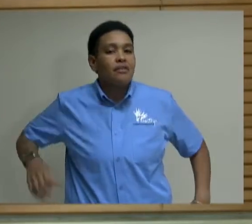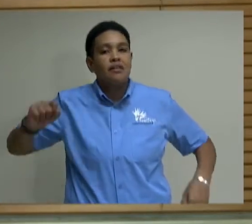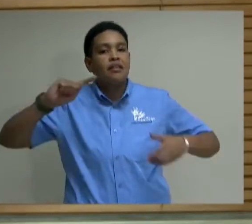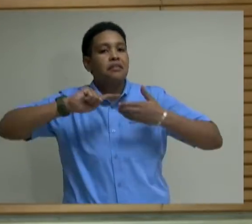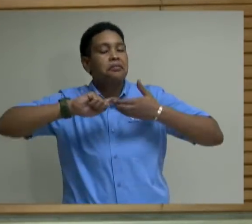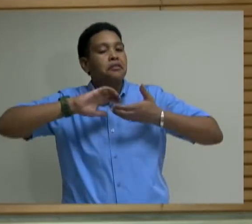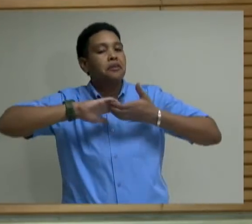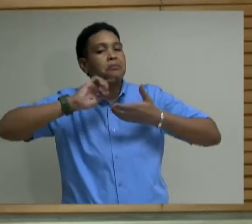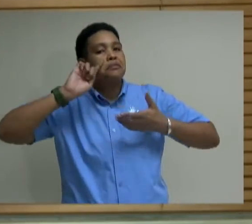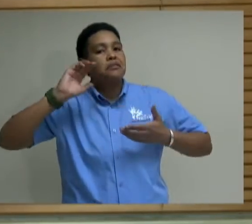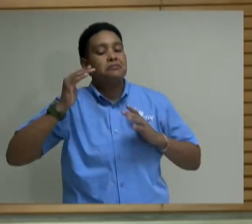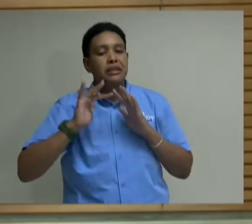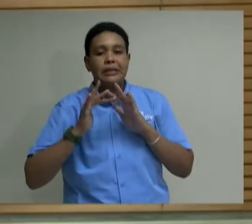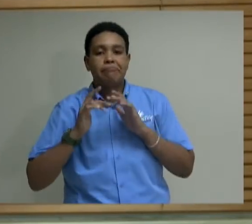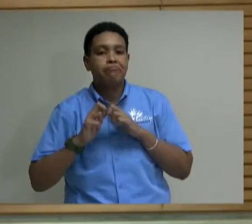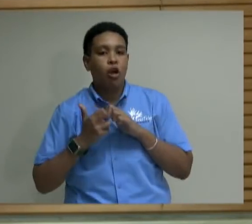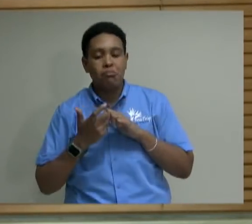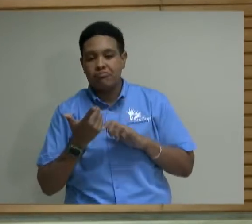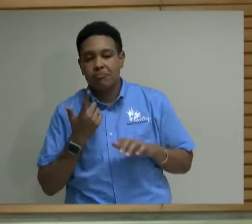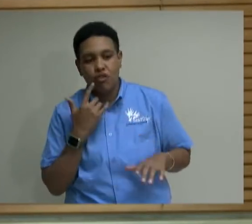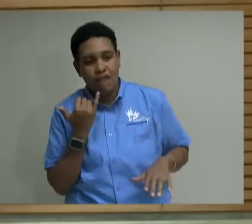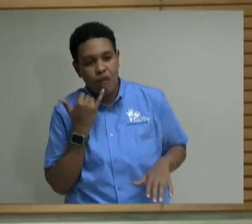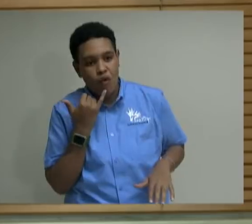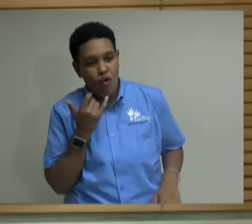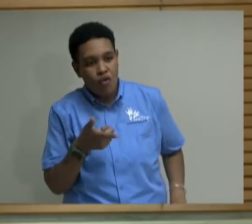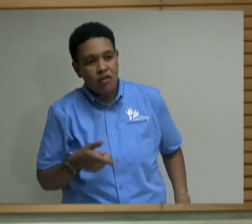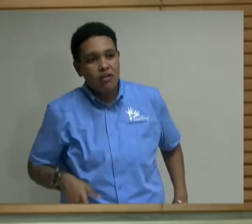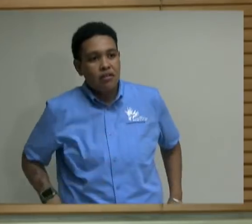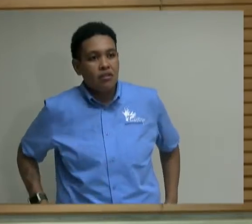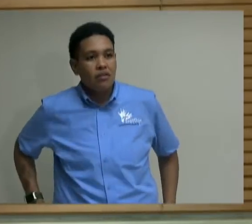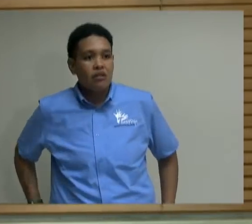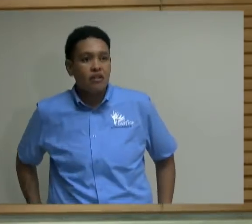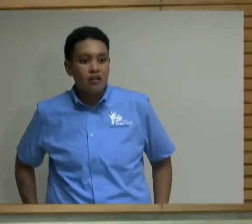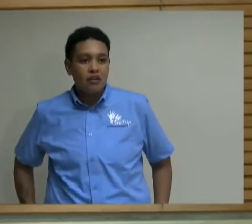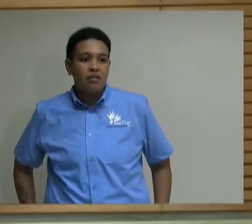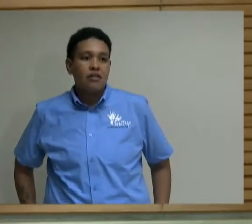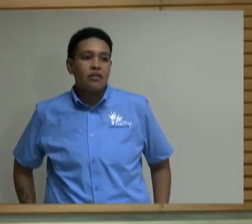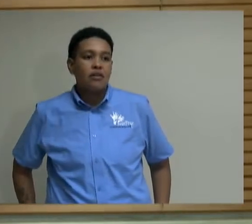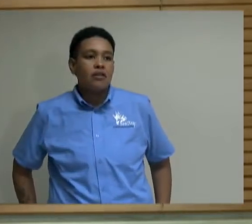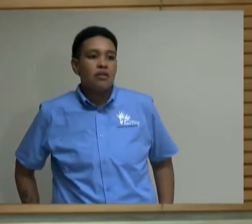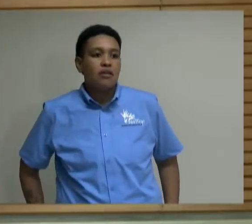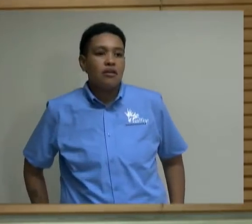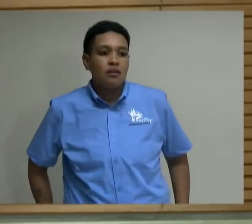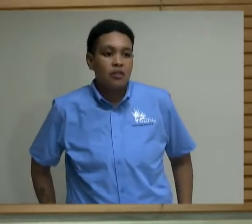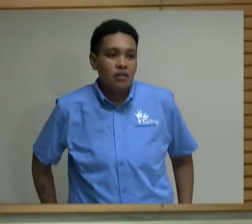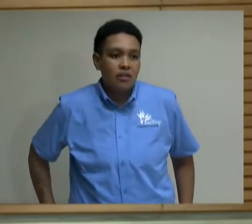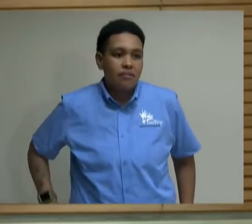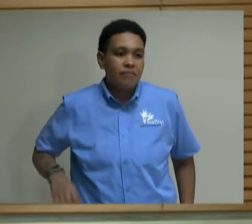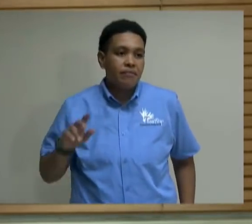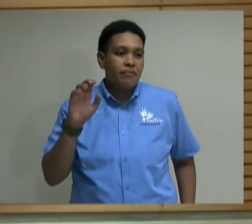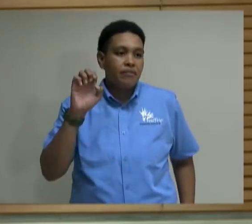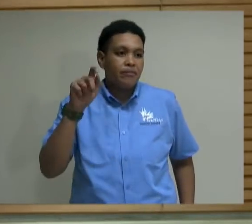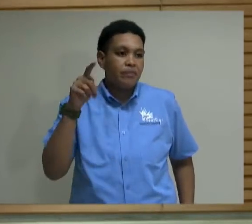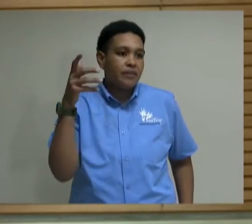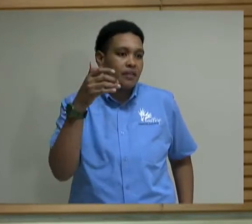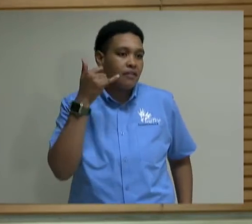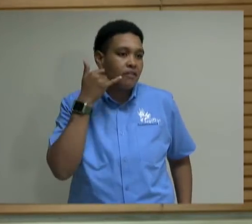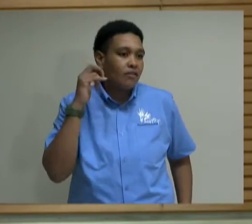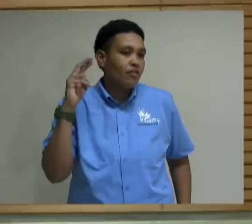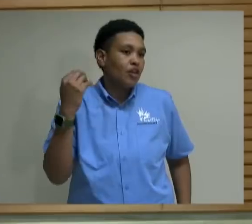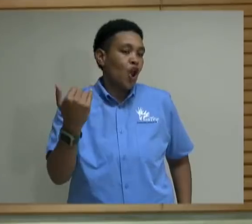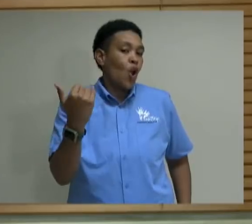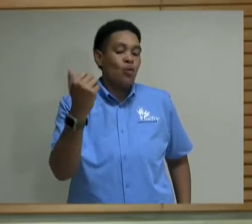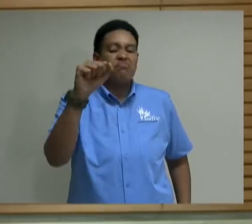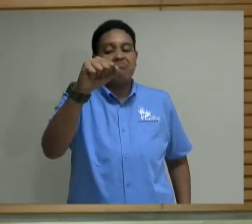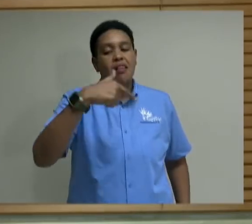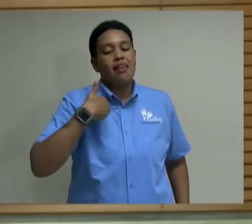Okay, so we're going to use the phone instead, as we had to do with Dr. Williams. Okay, DSP, are you online now? Yes, sir,